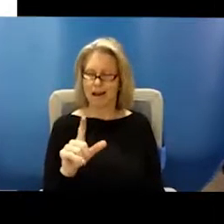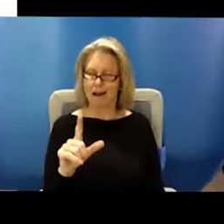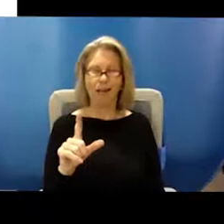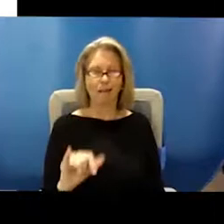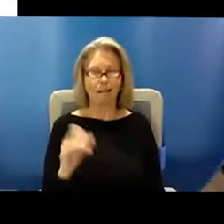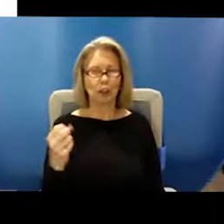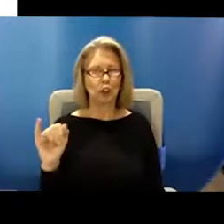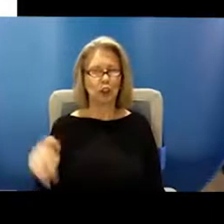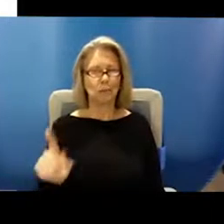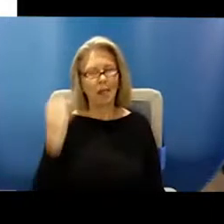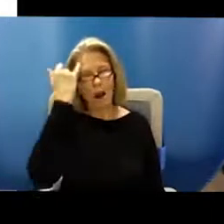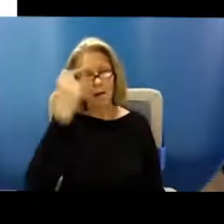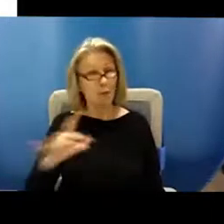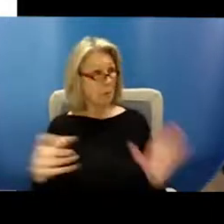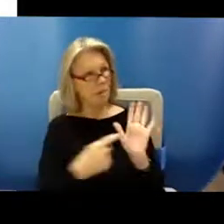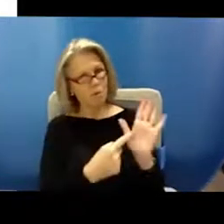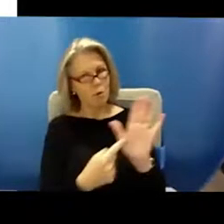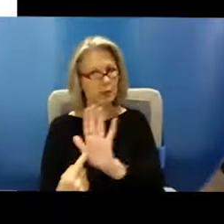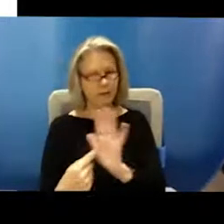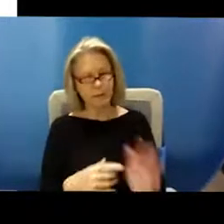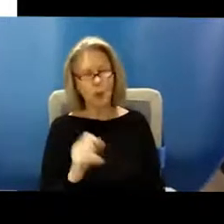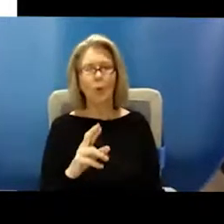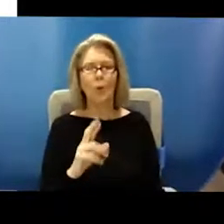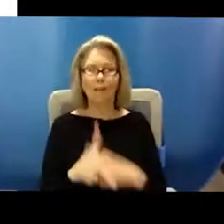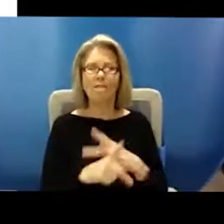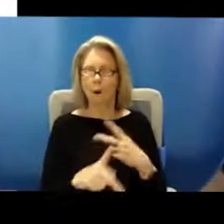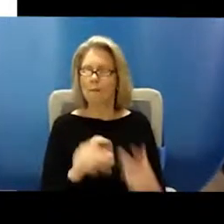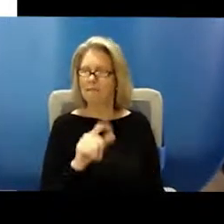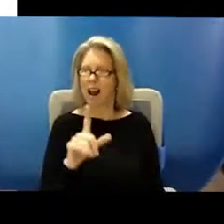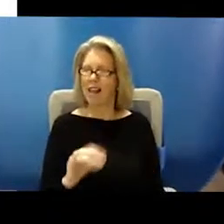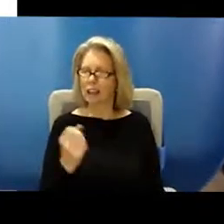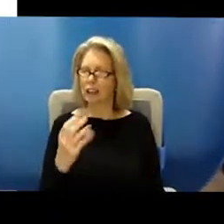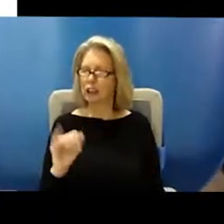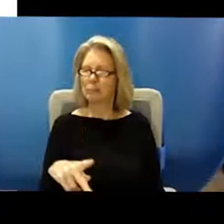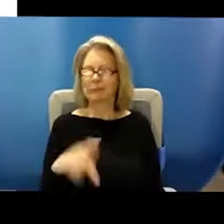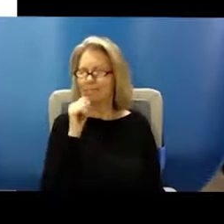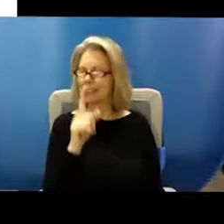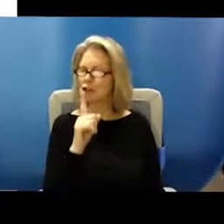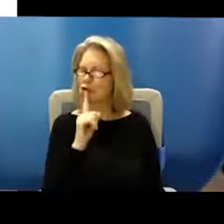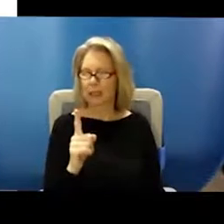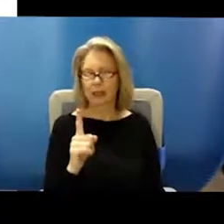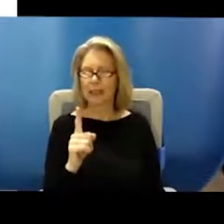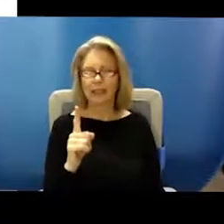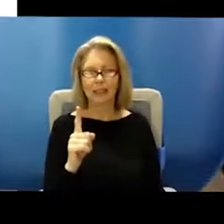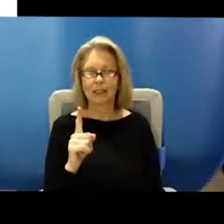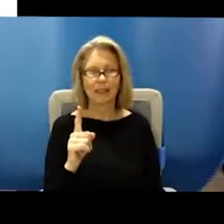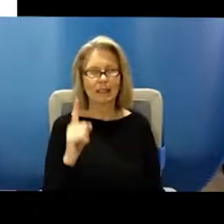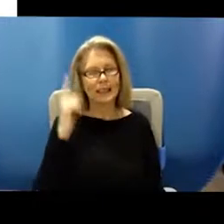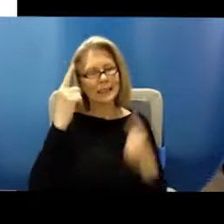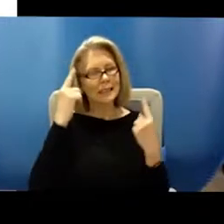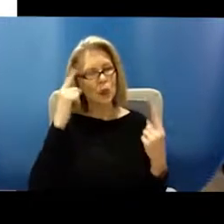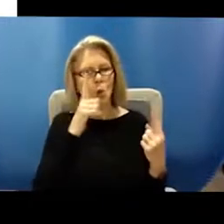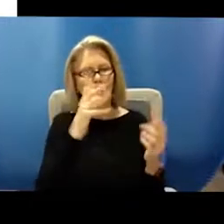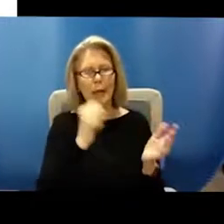of allyship, this idea of performative, perhaps allyship, or forms of allyship that don't really